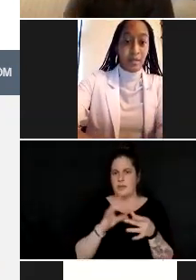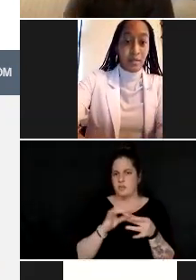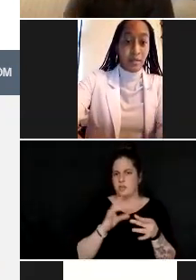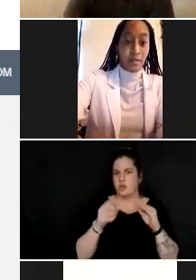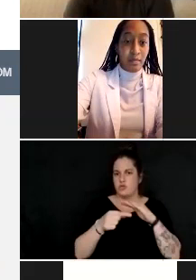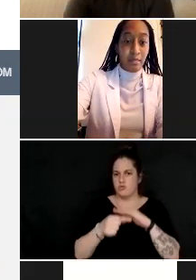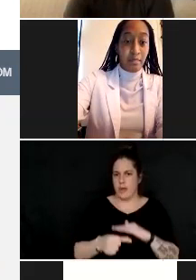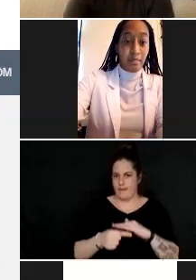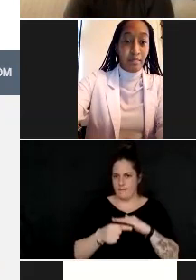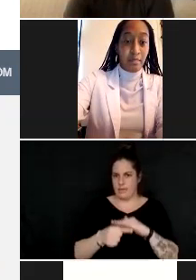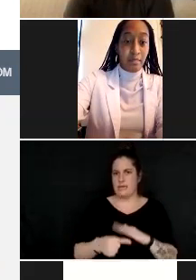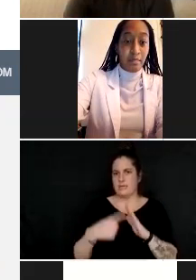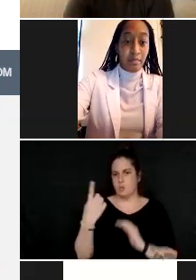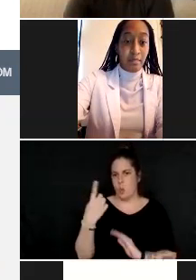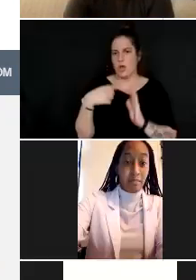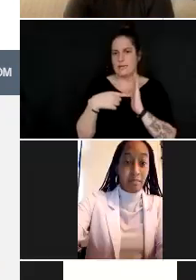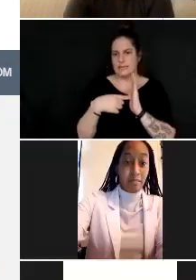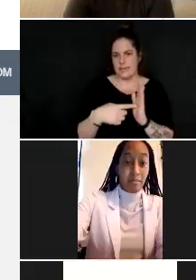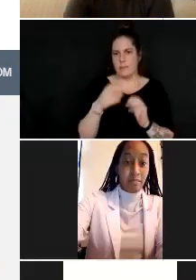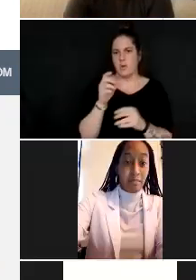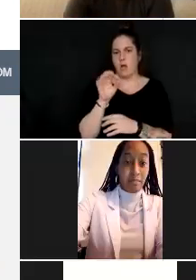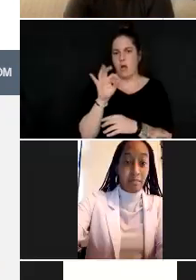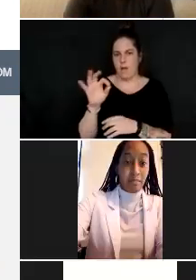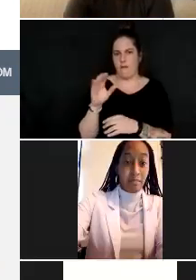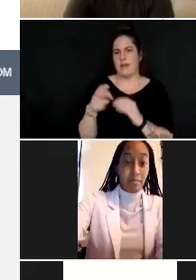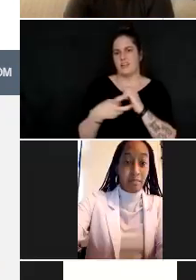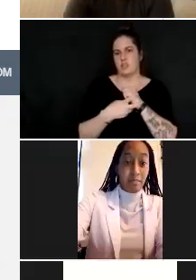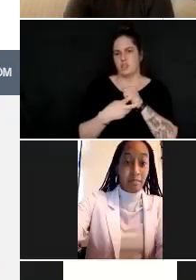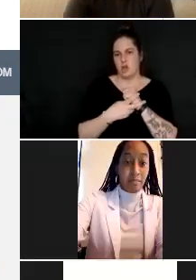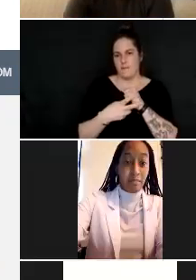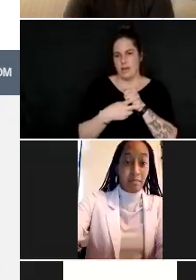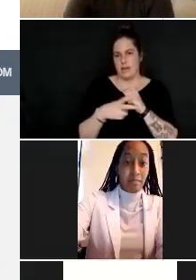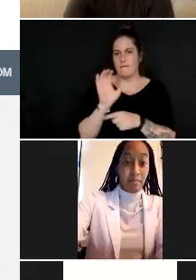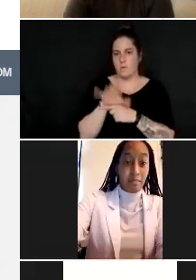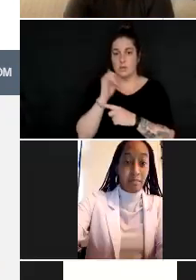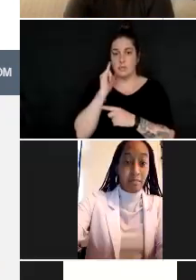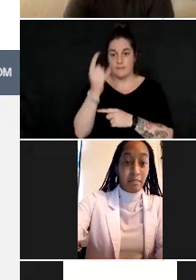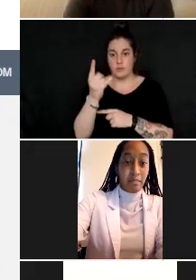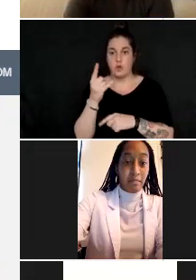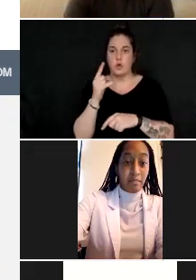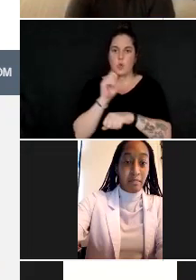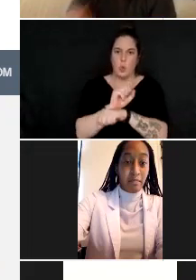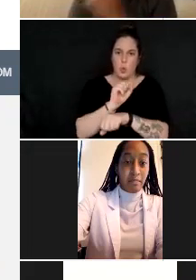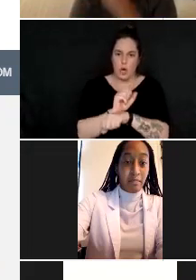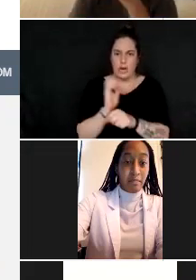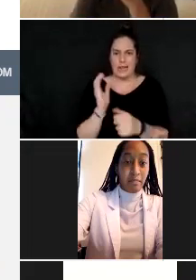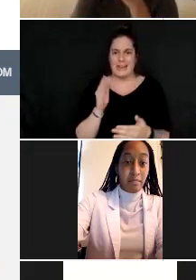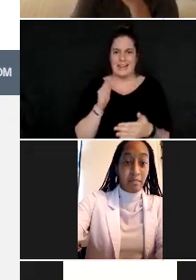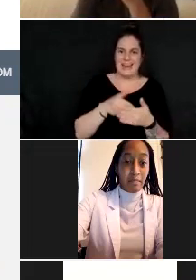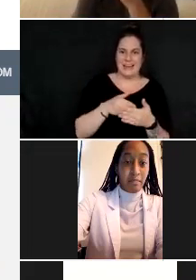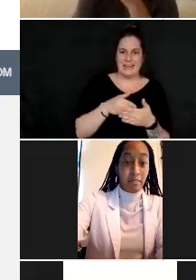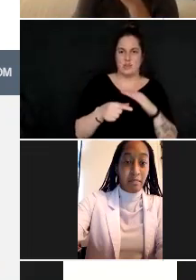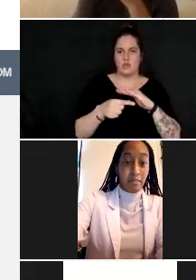conservative force. Because when you do work against gravity, or when gravity does work on